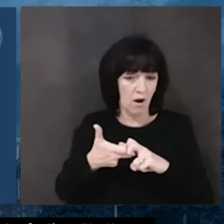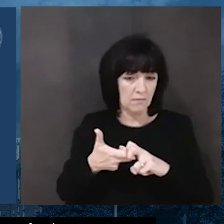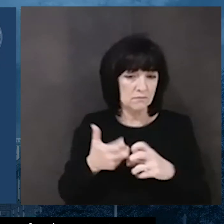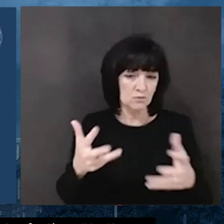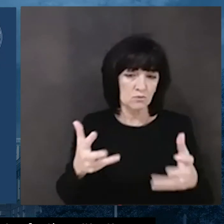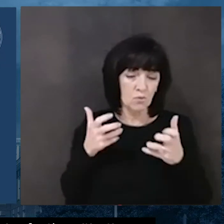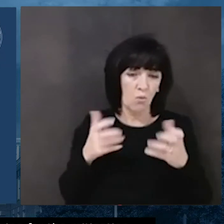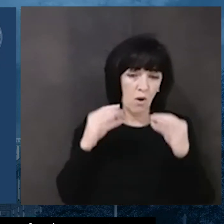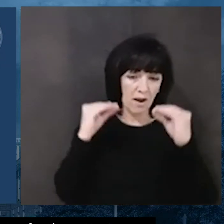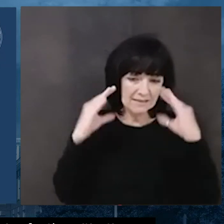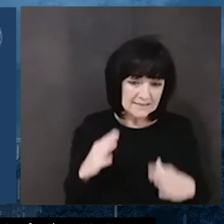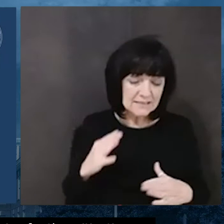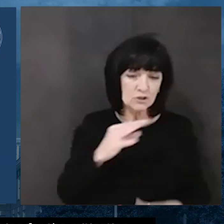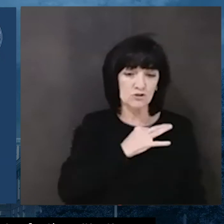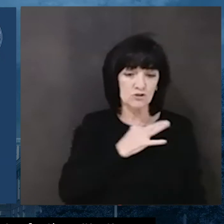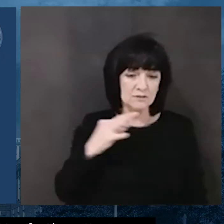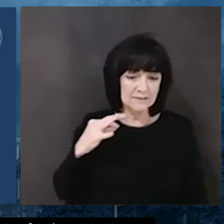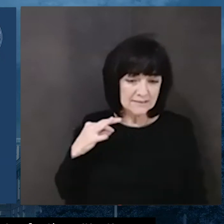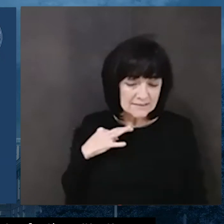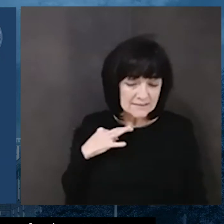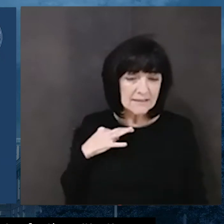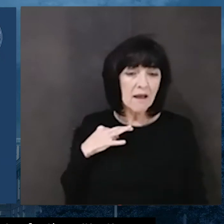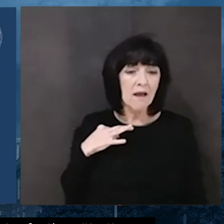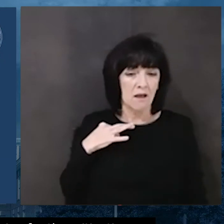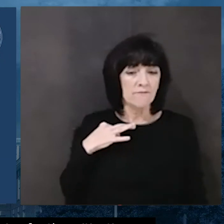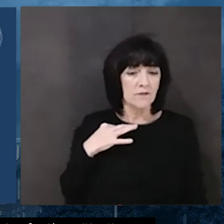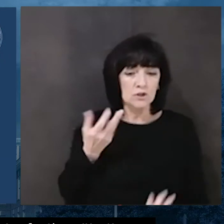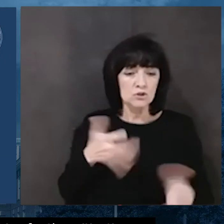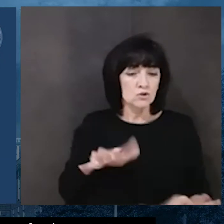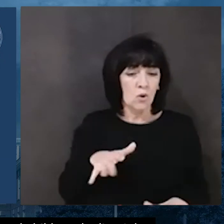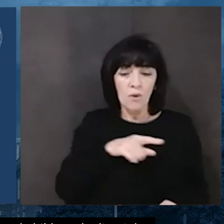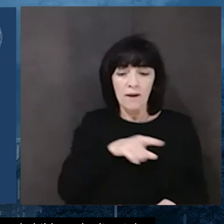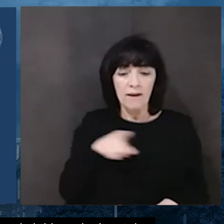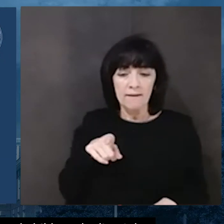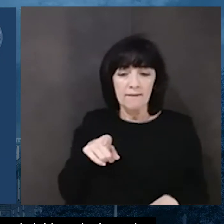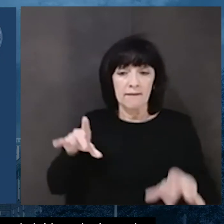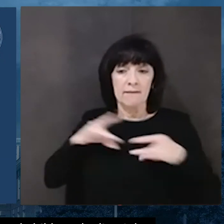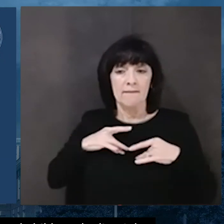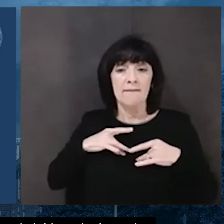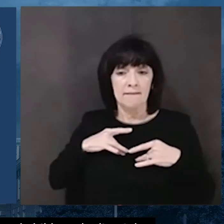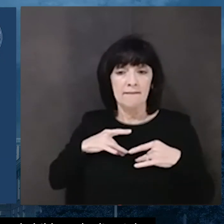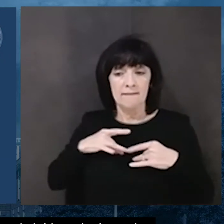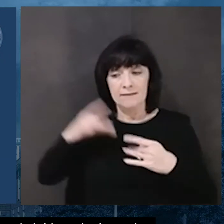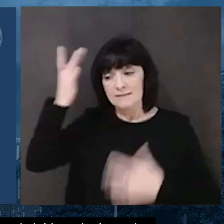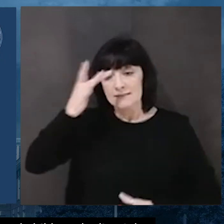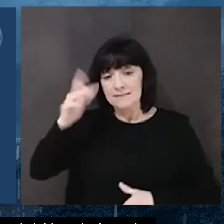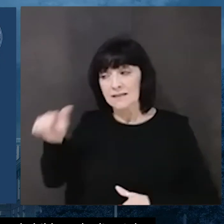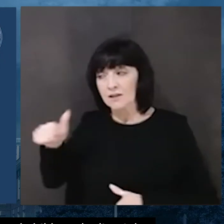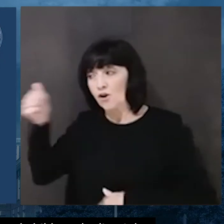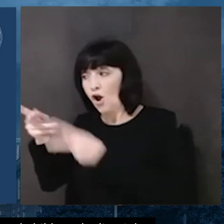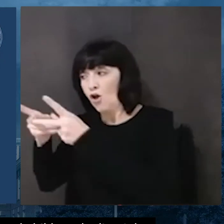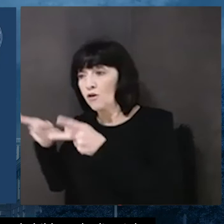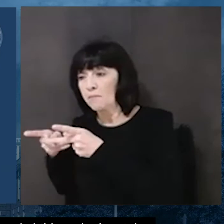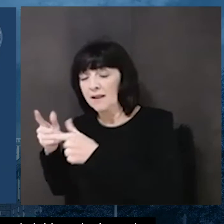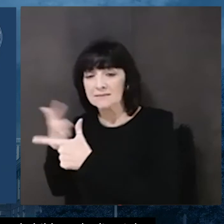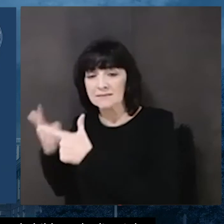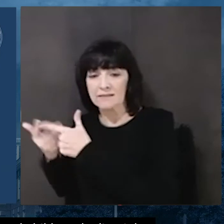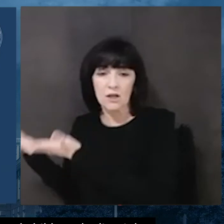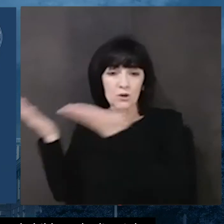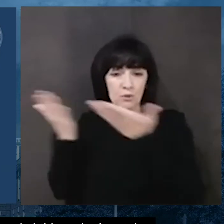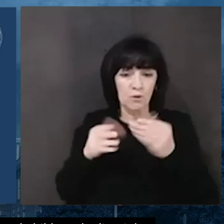staff and children don't catch the virus somewhere else and bring it into the schools. But the number of transmissions in